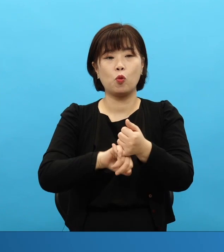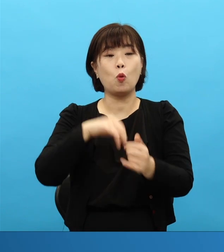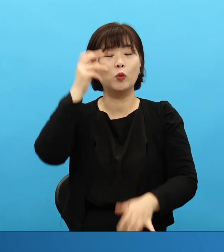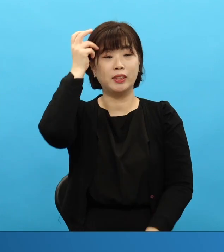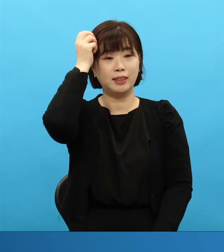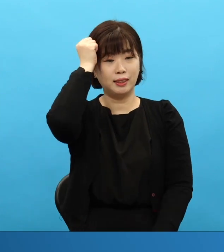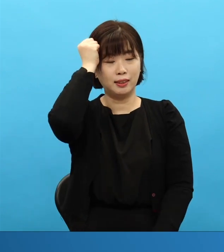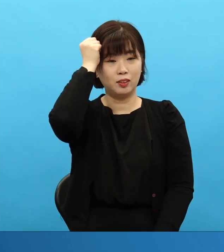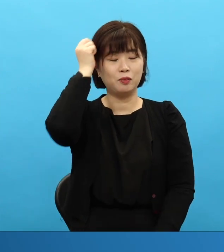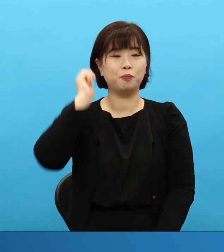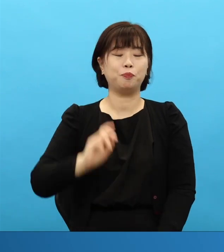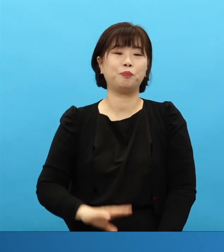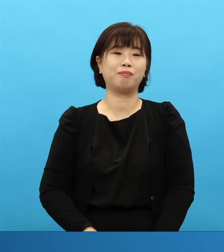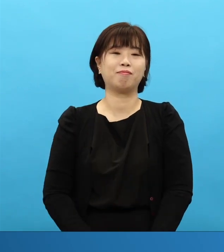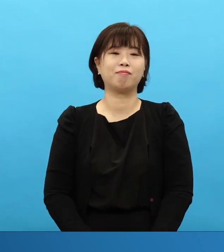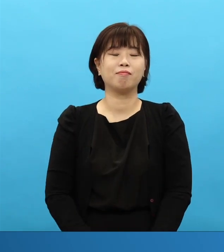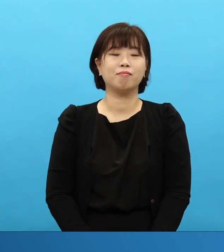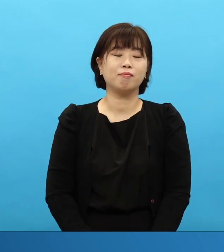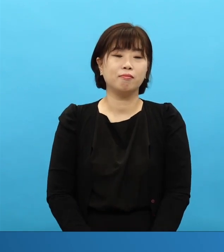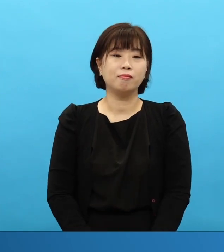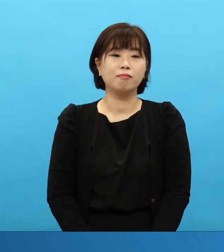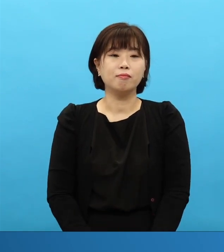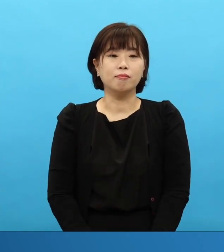must remember.